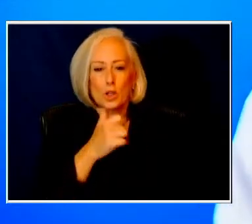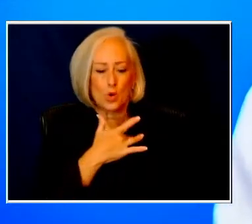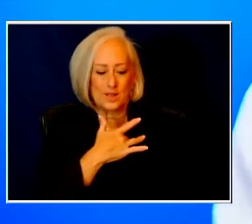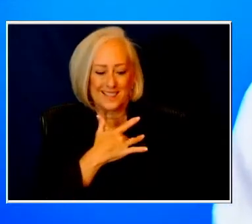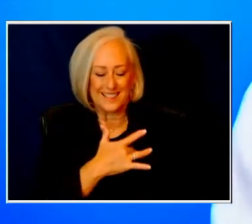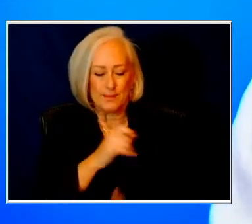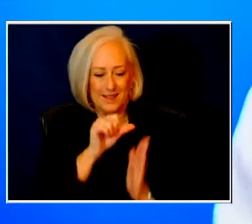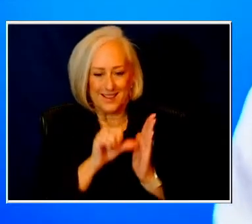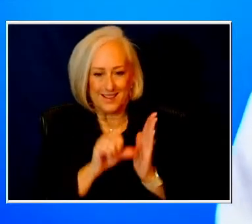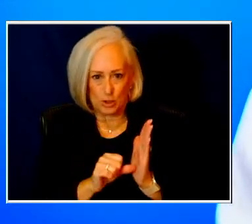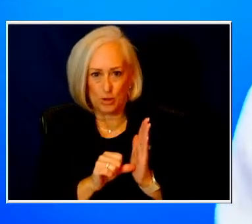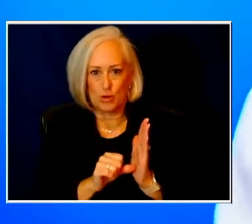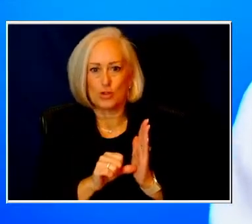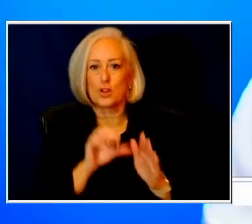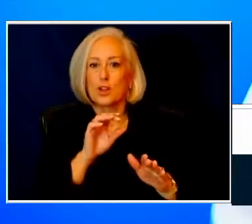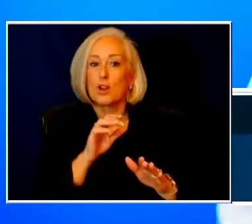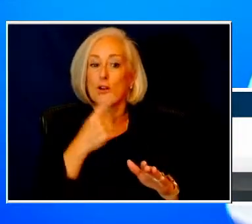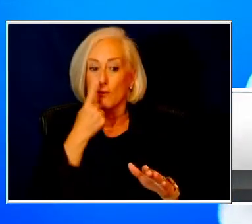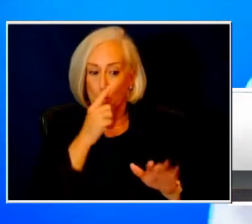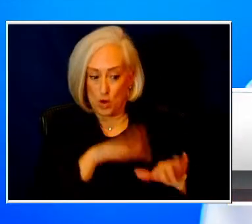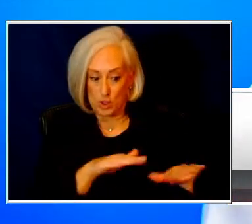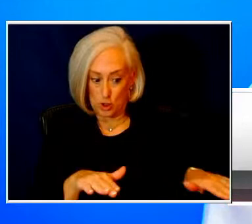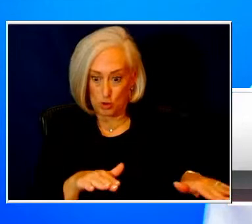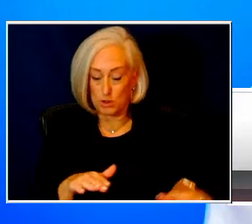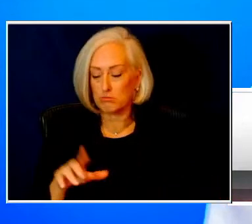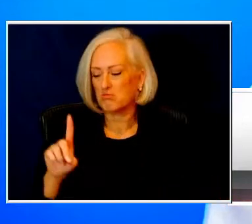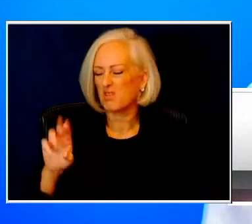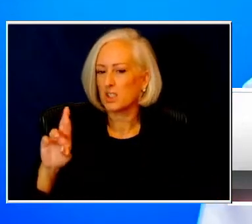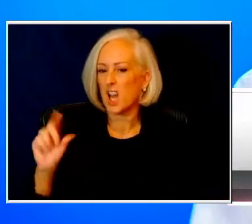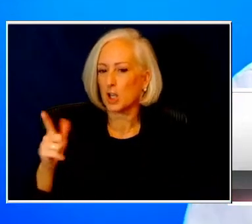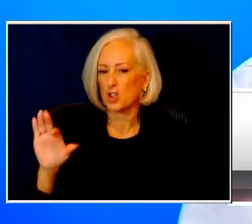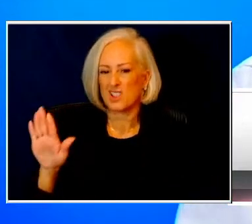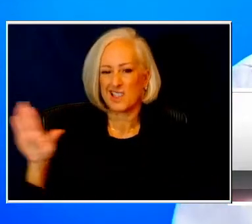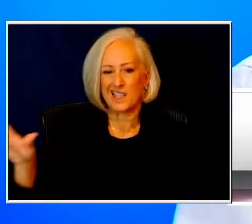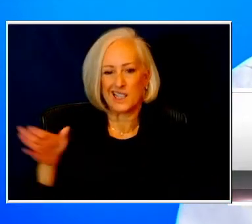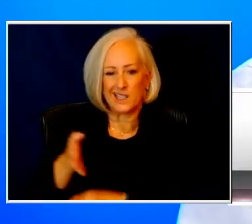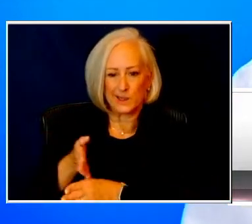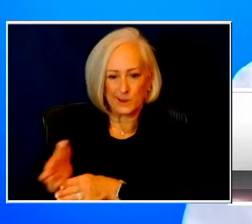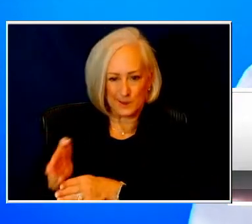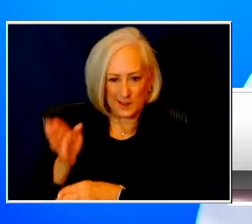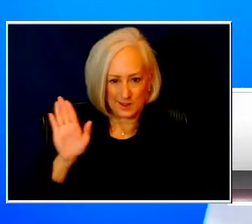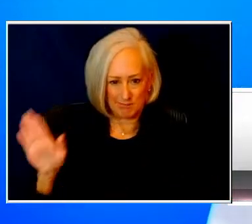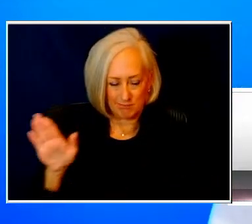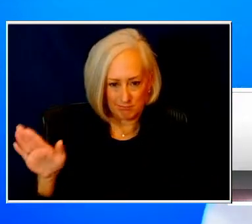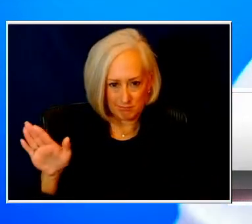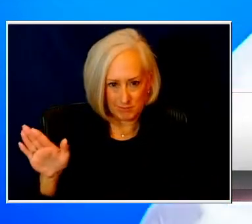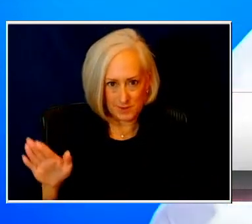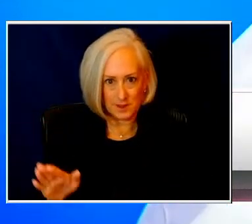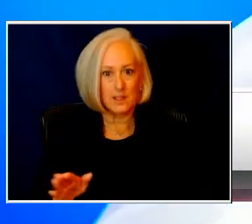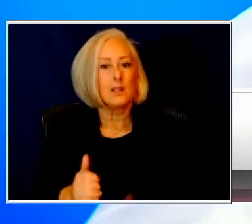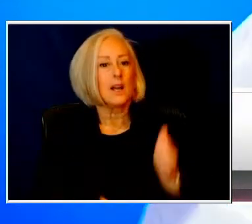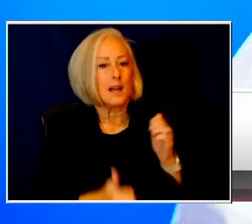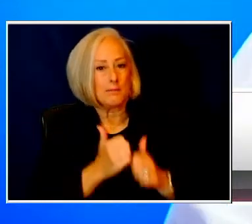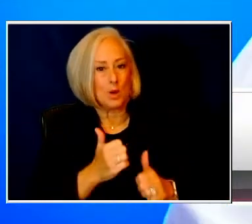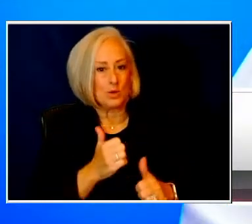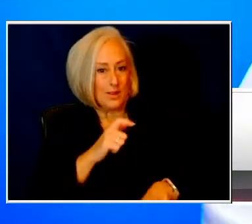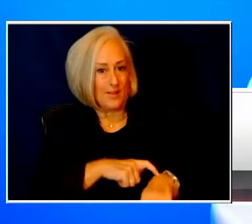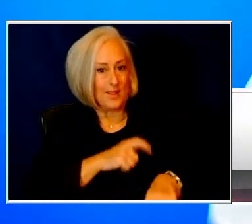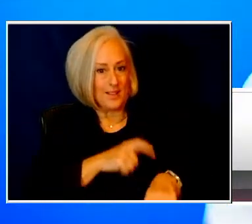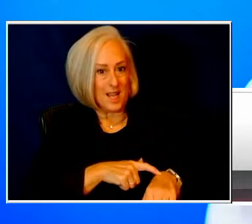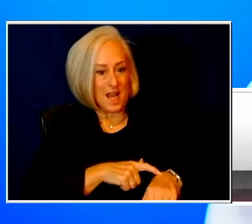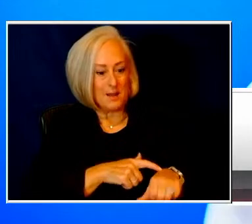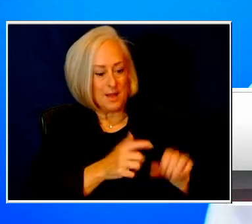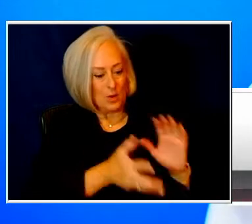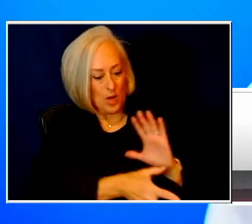time. And in adults, most of the time we fill up this defect with fat, autologous fat that we can obtain